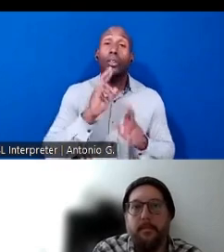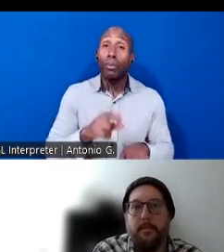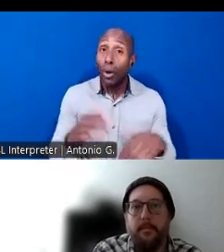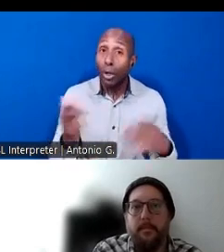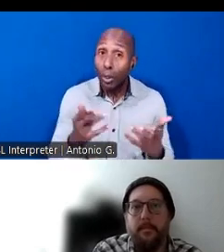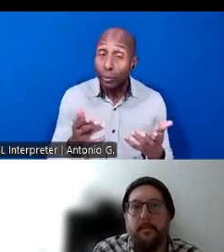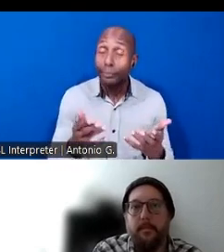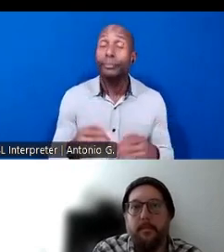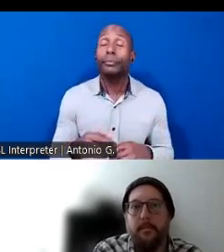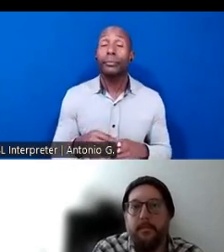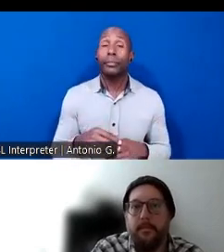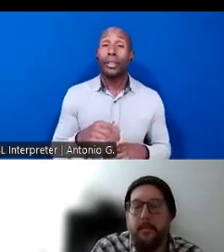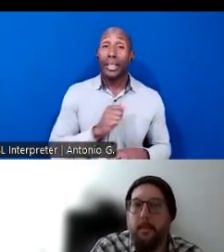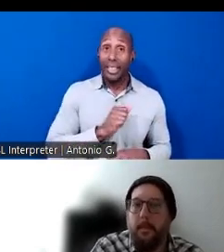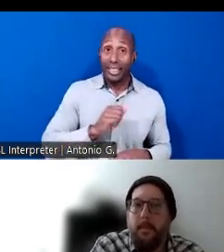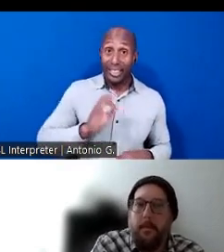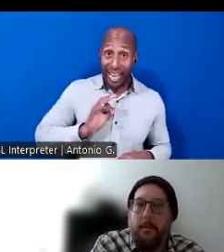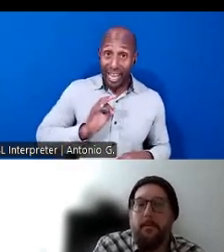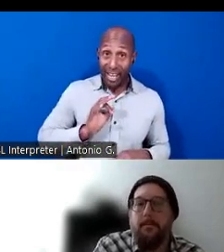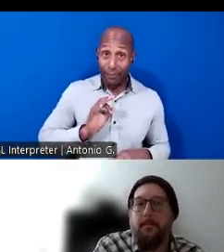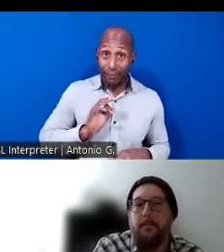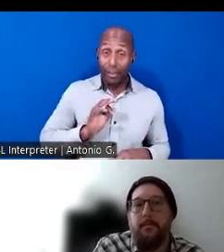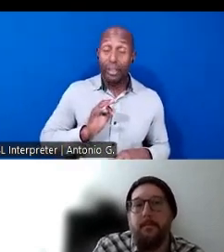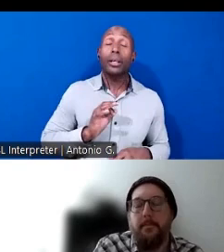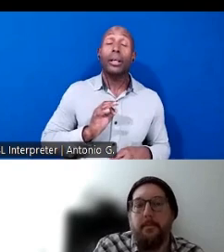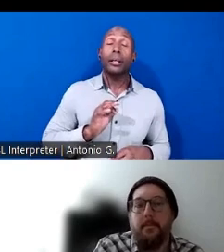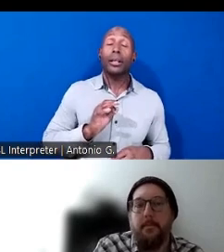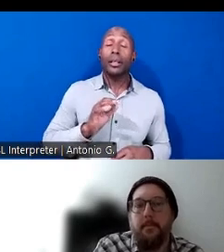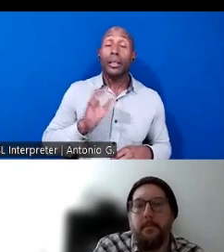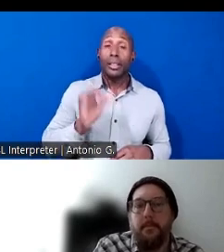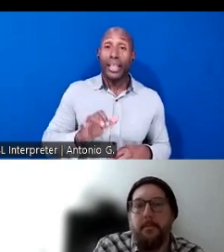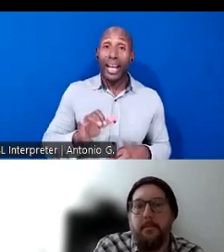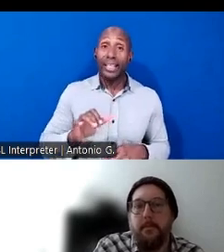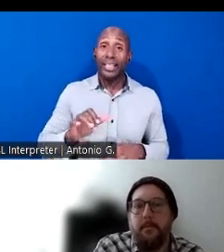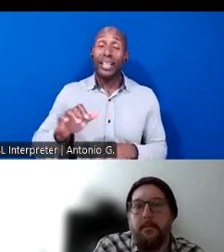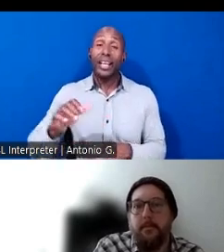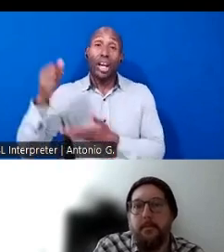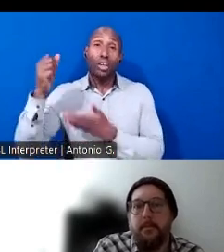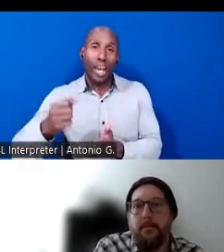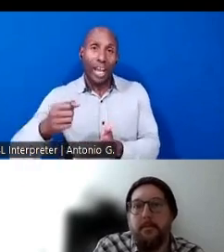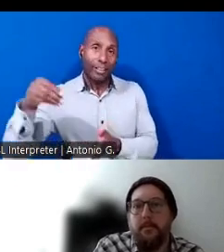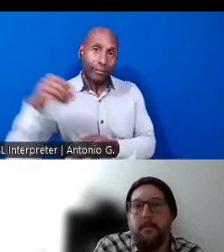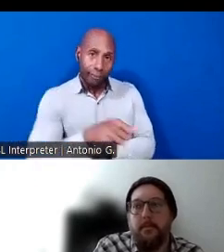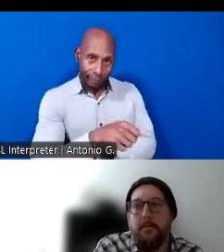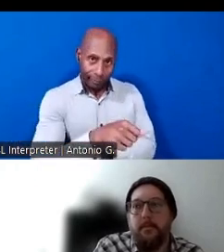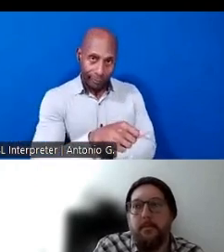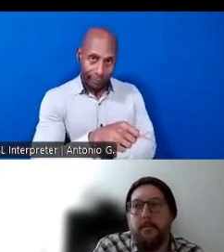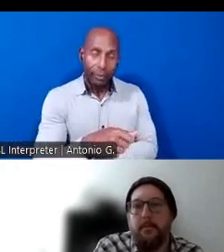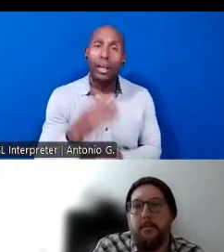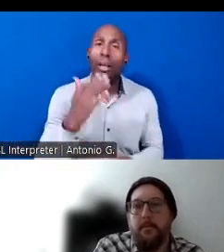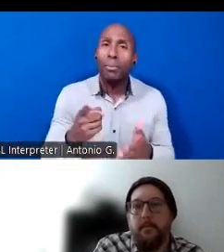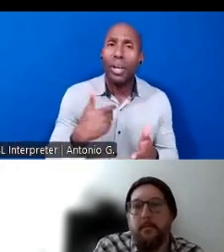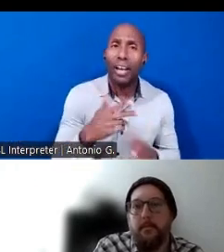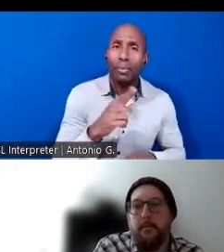grant. So you may have people at your agency that are funded with multiple streams,